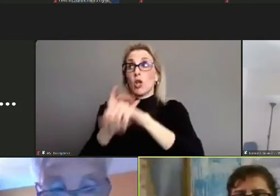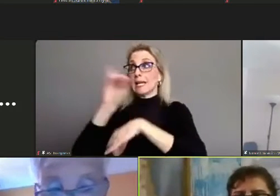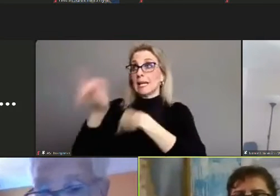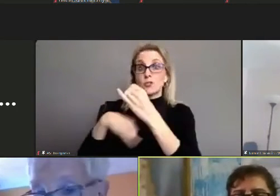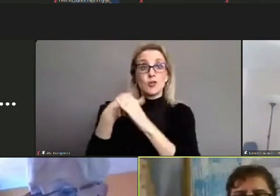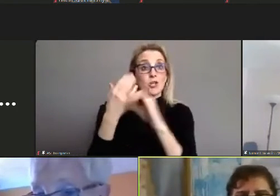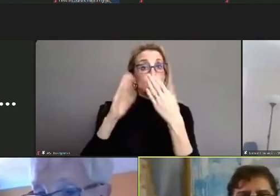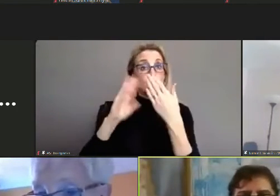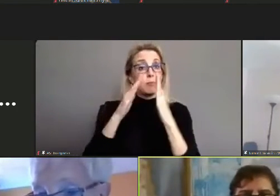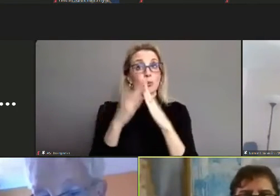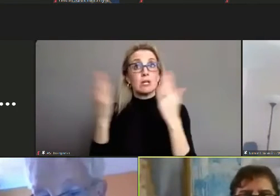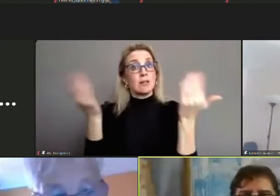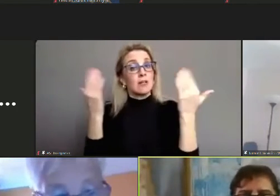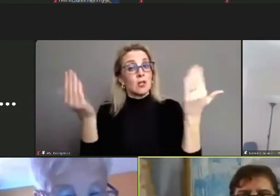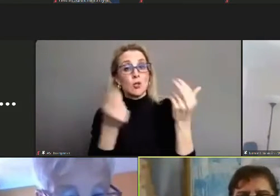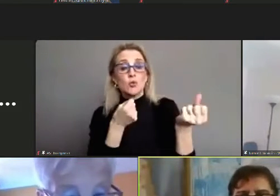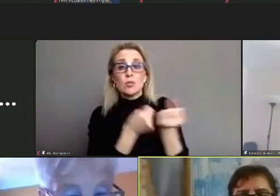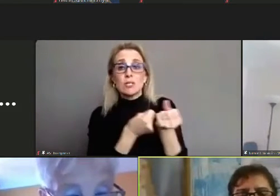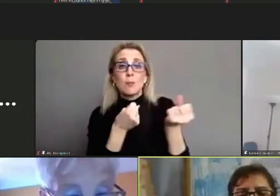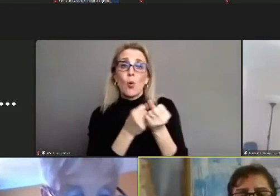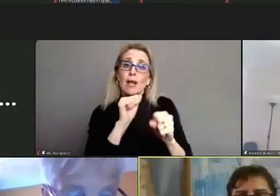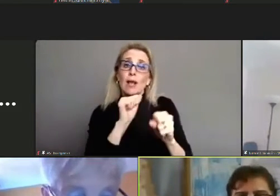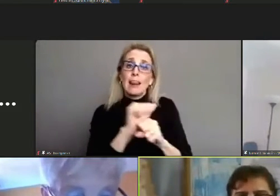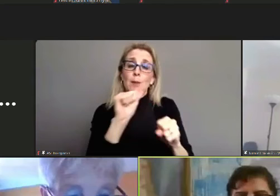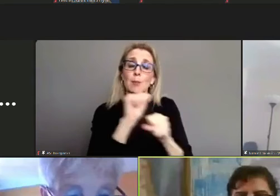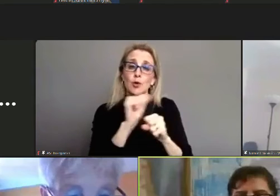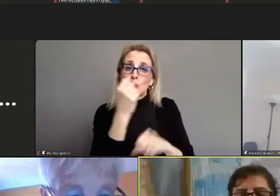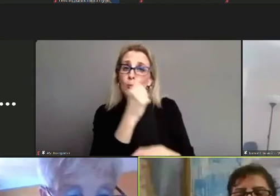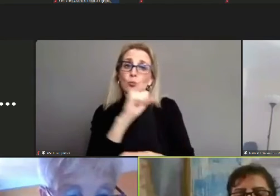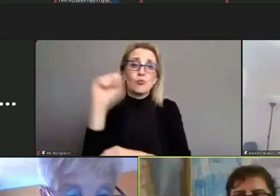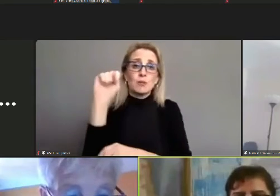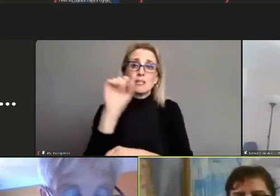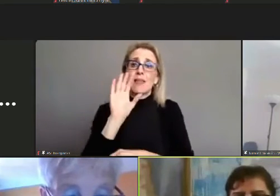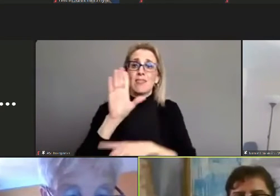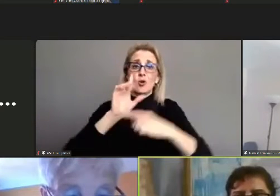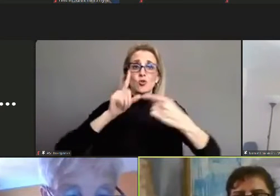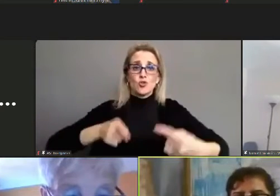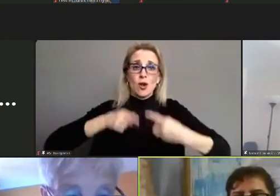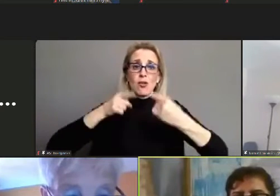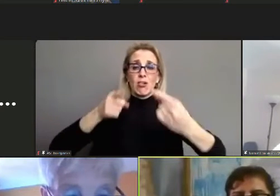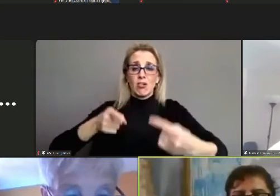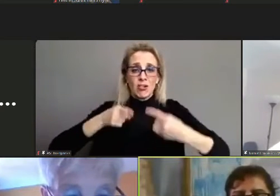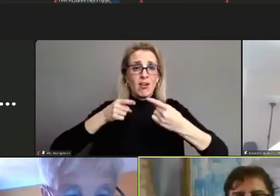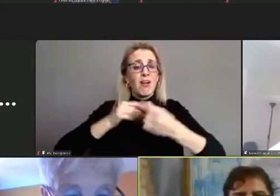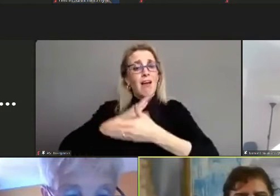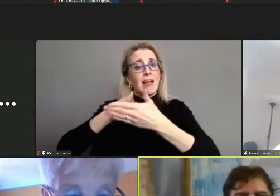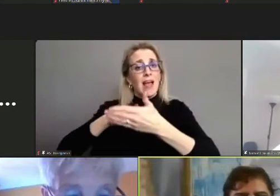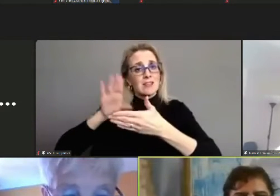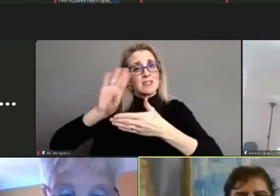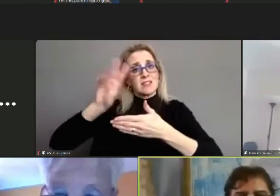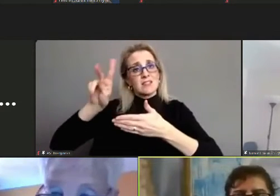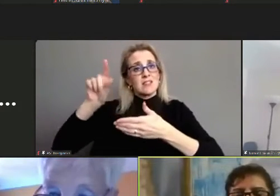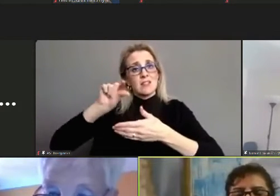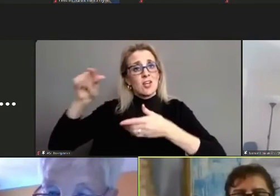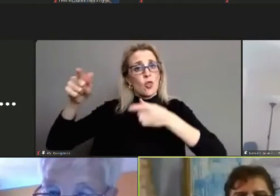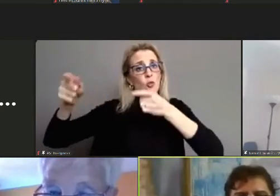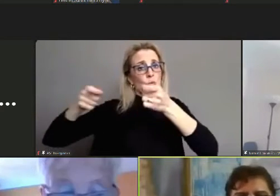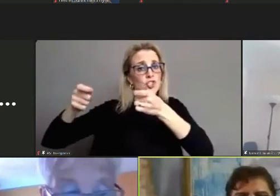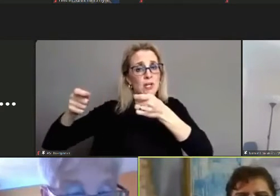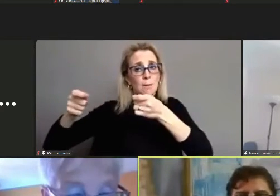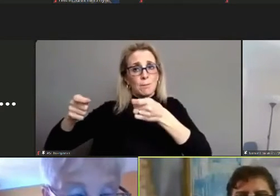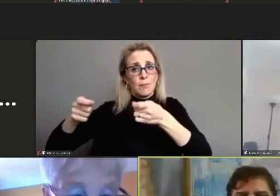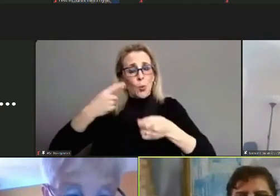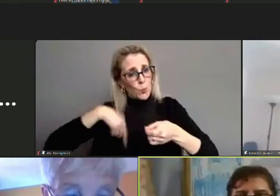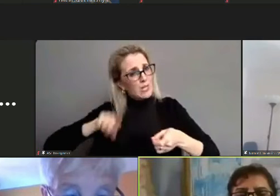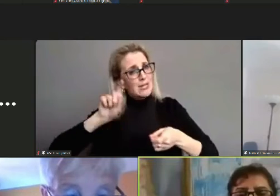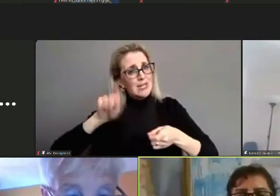to support the labor movement in their struggle against the regime. Labor activists need our continued